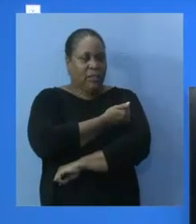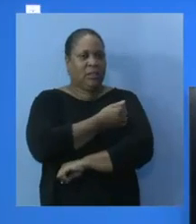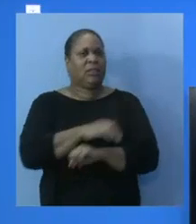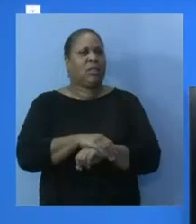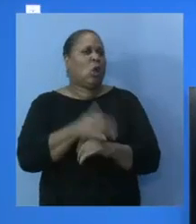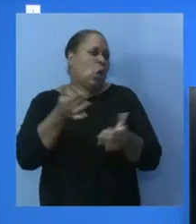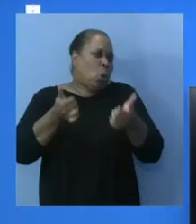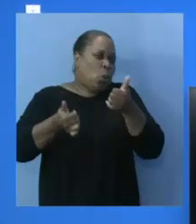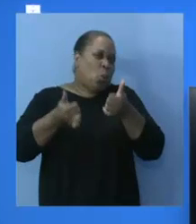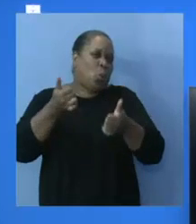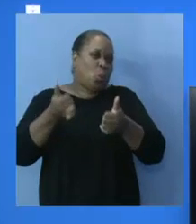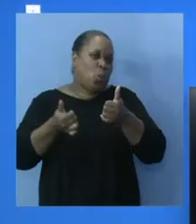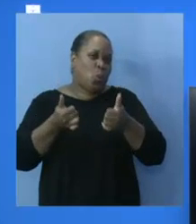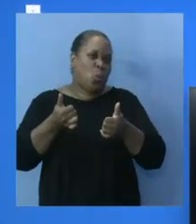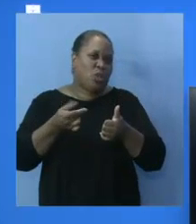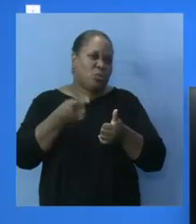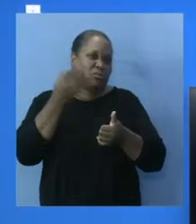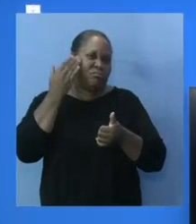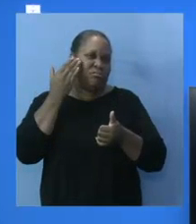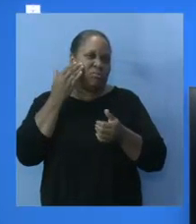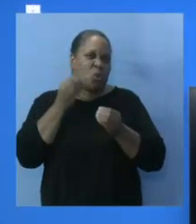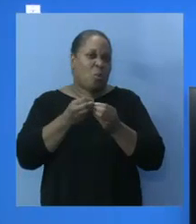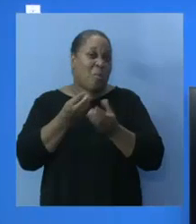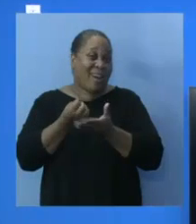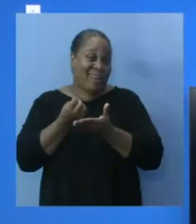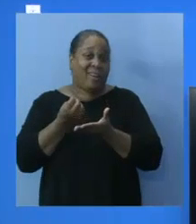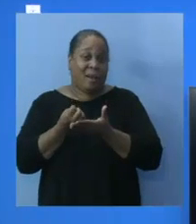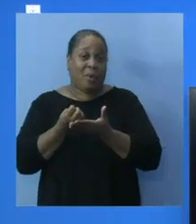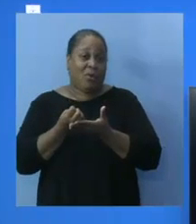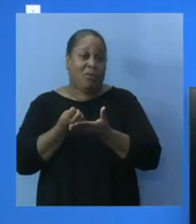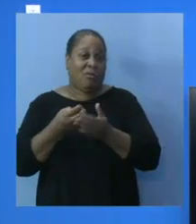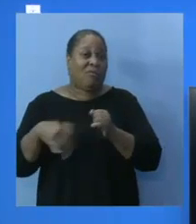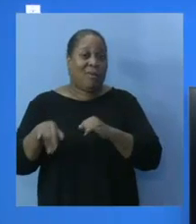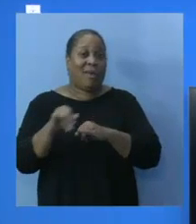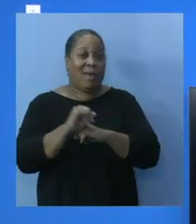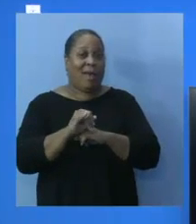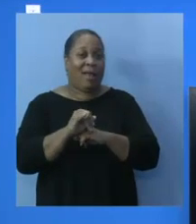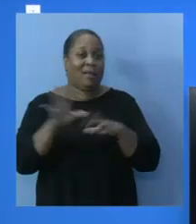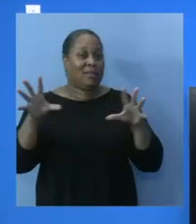which one, if you by any chance know, would be like more economical for the island actually to